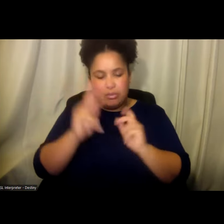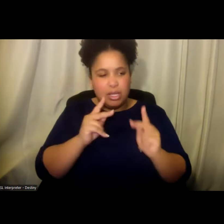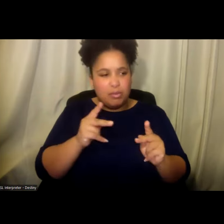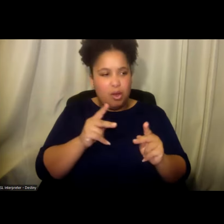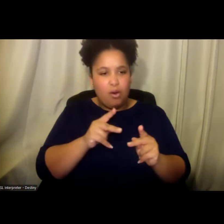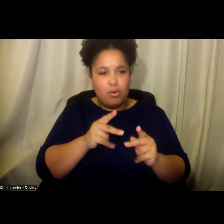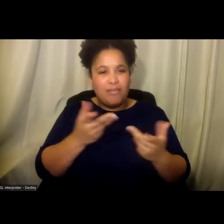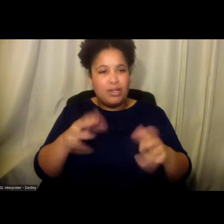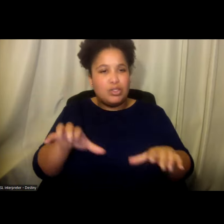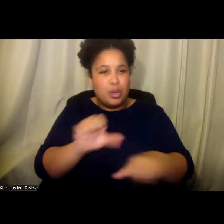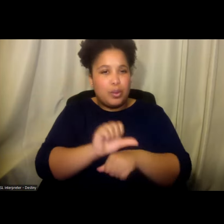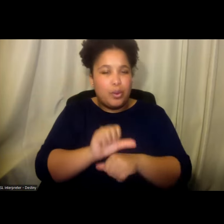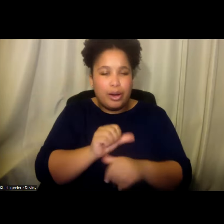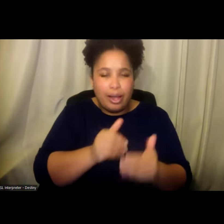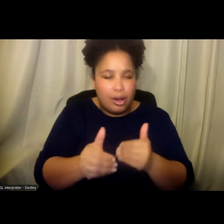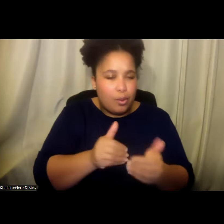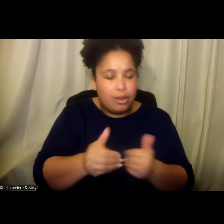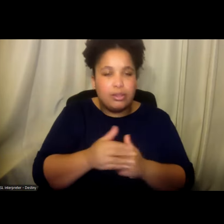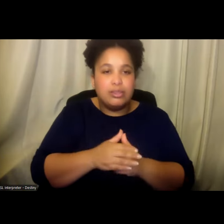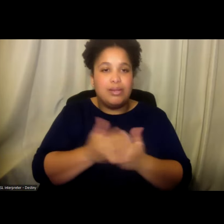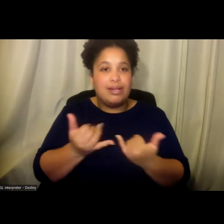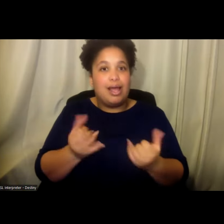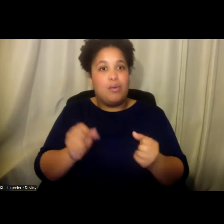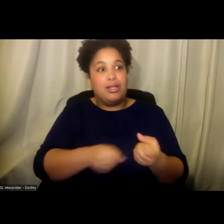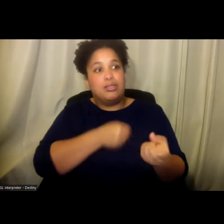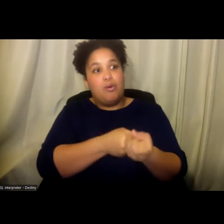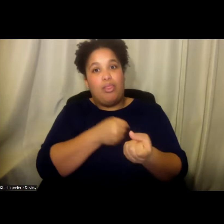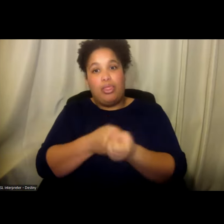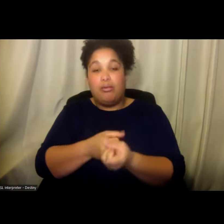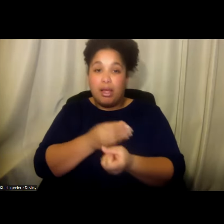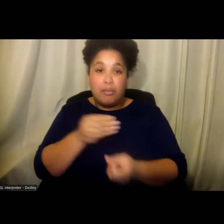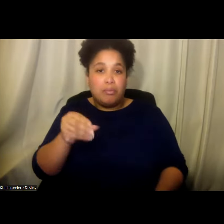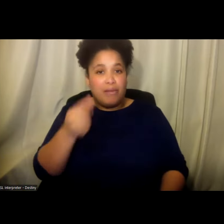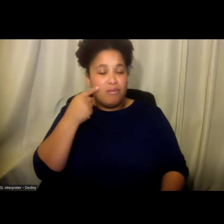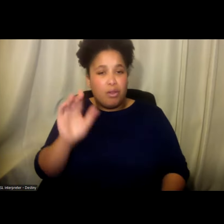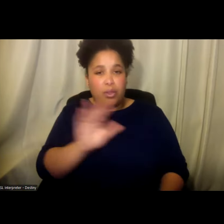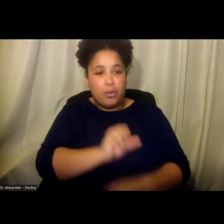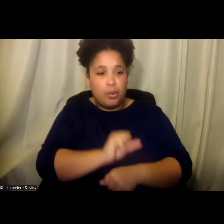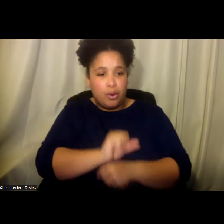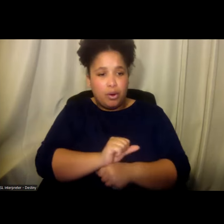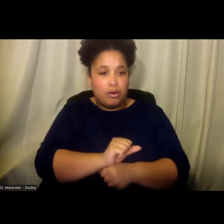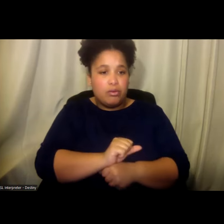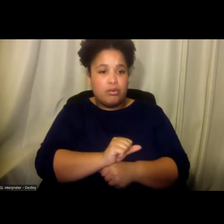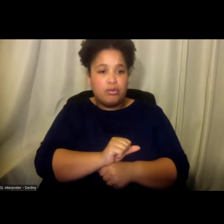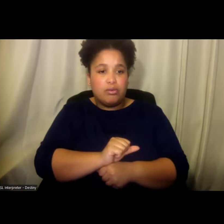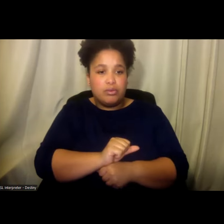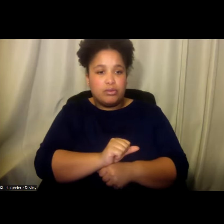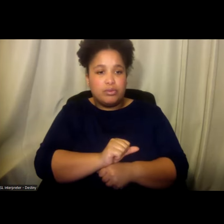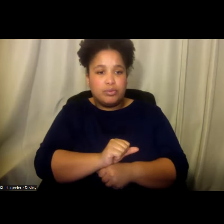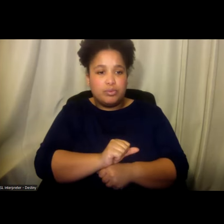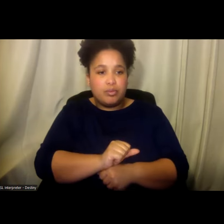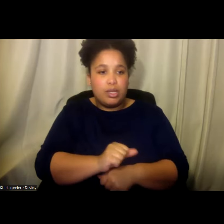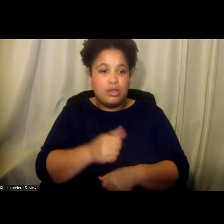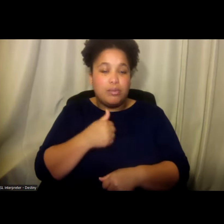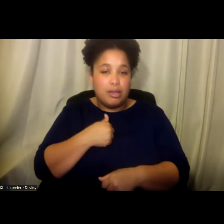doing some of this work anyhow, but now can be supported and frankly paid for the work through some of the investments at the state and federal level. So I